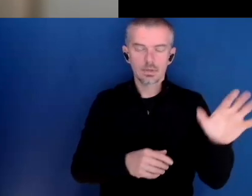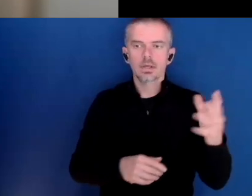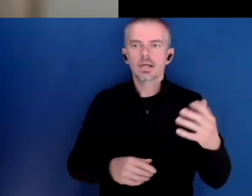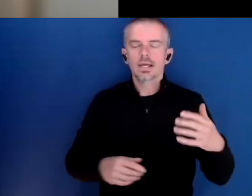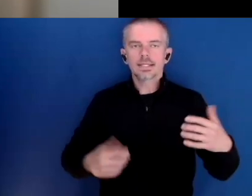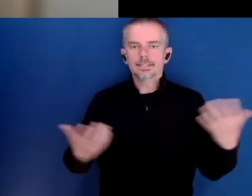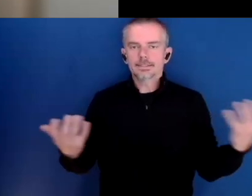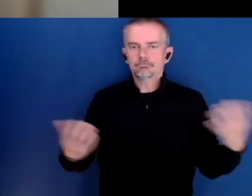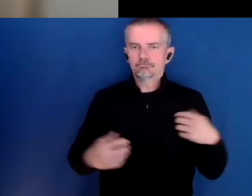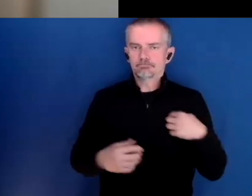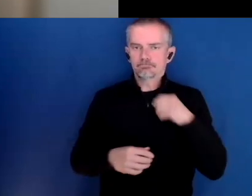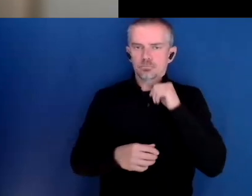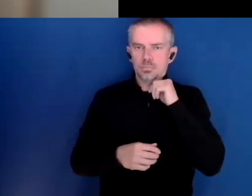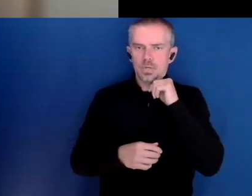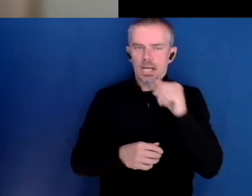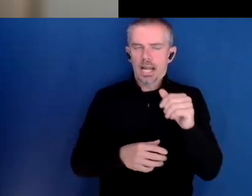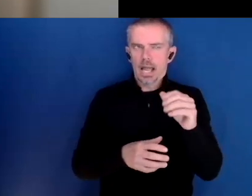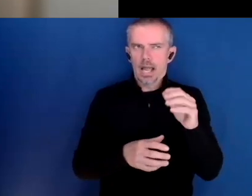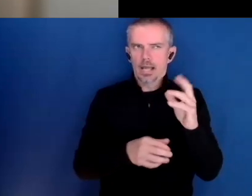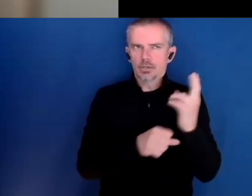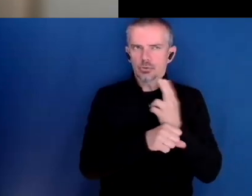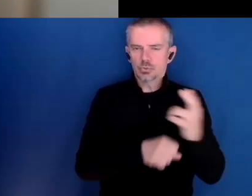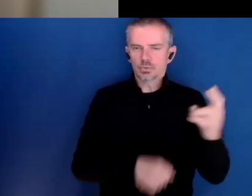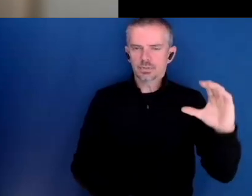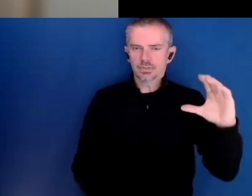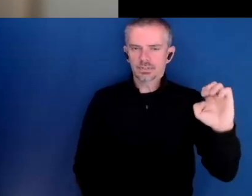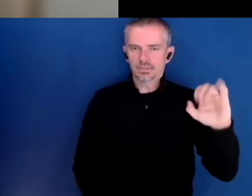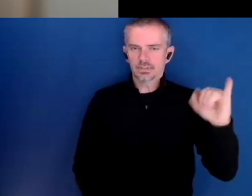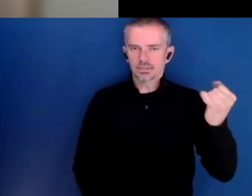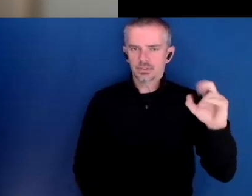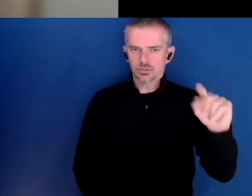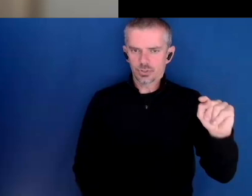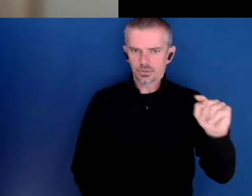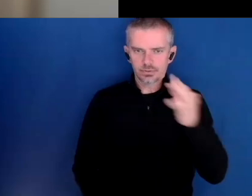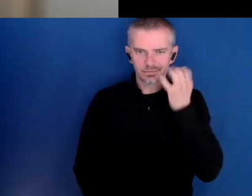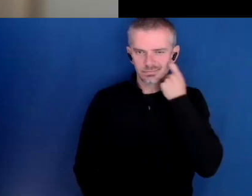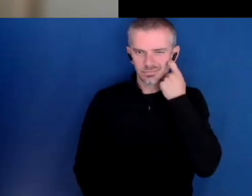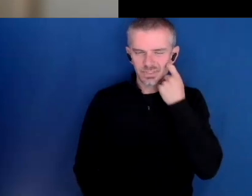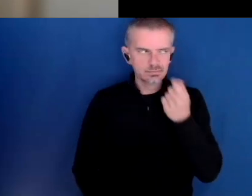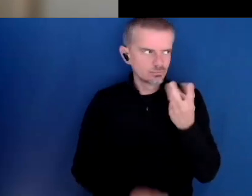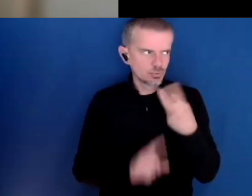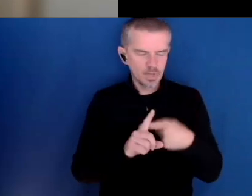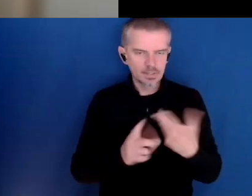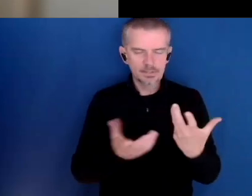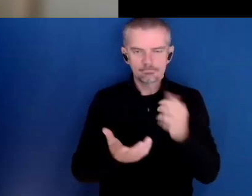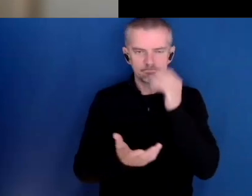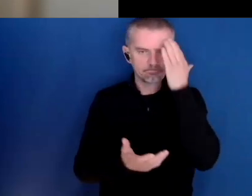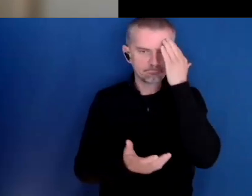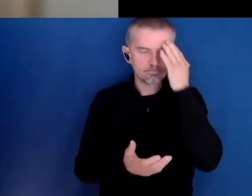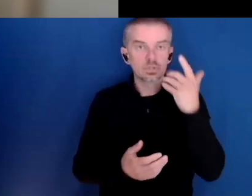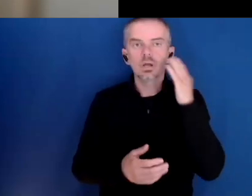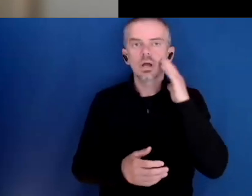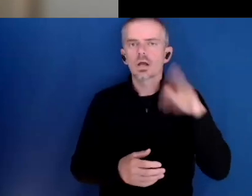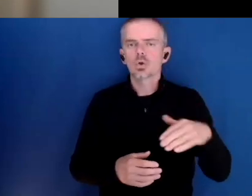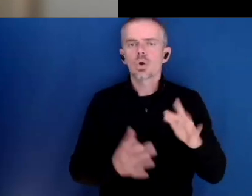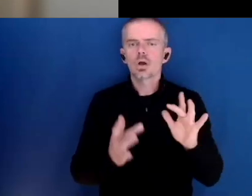active in the CGES tool for a few months, so I'm not familiar with that. I know that there's a contact button